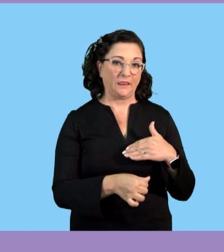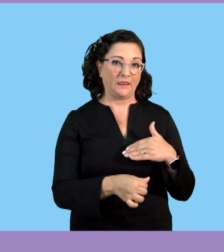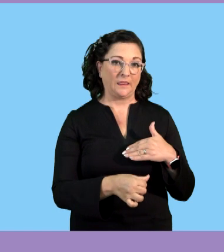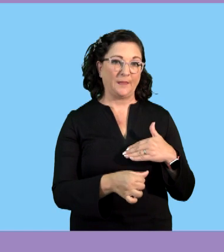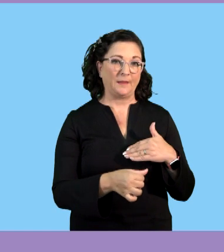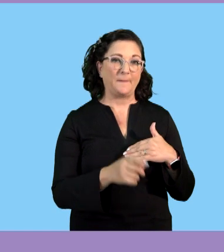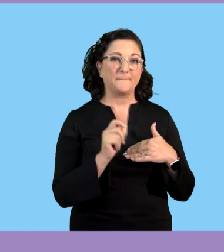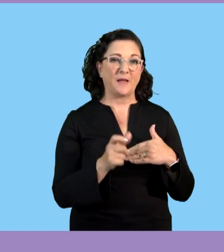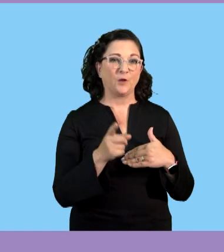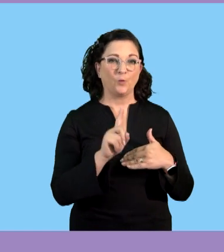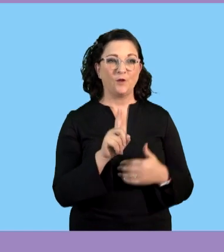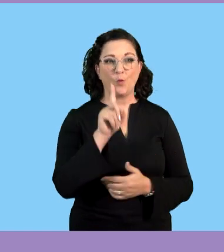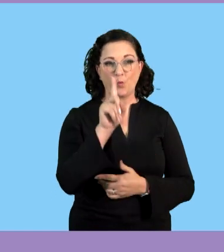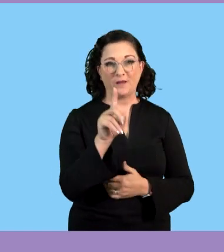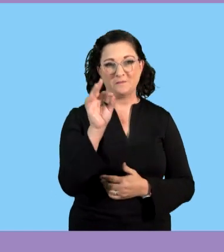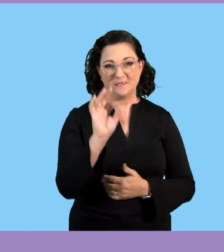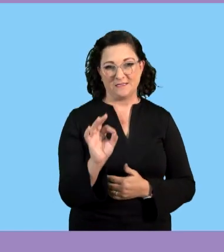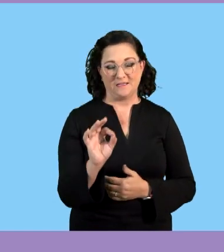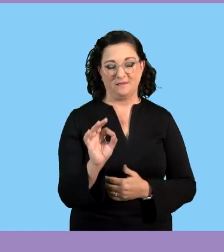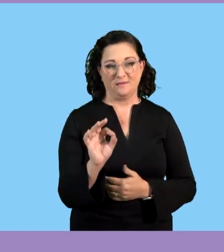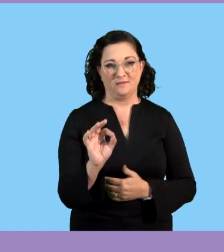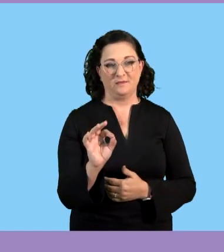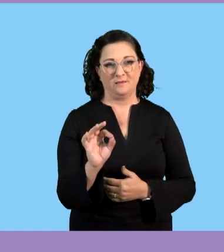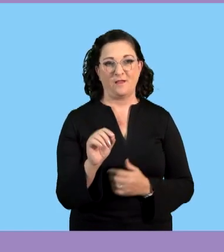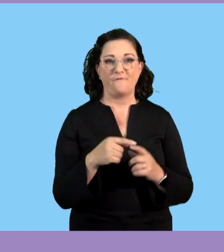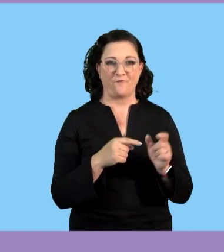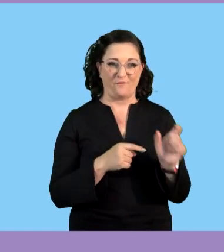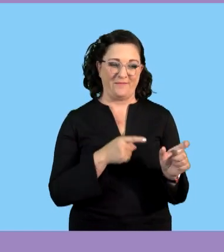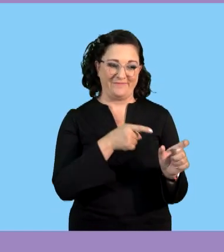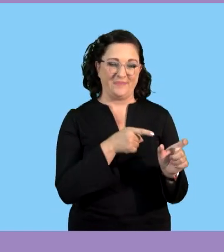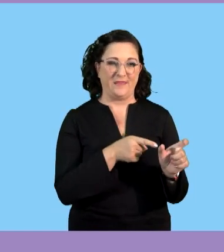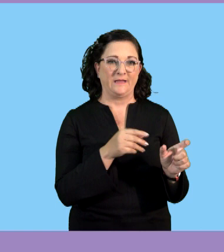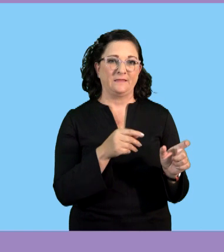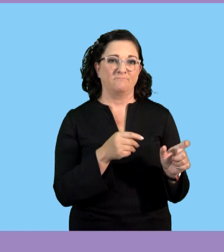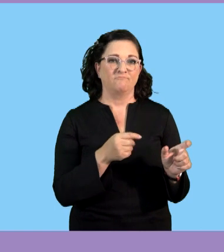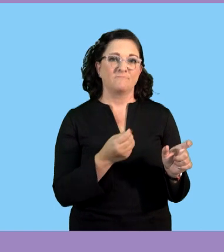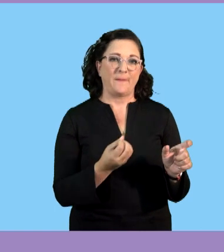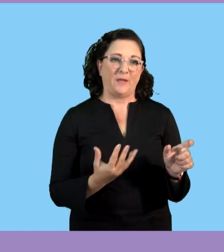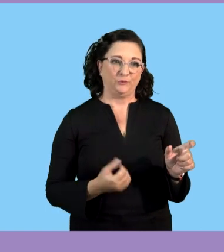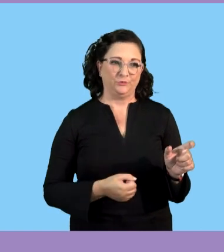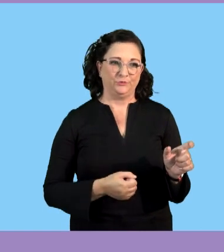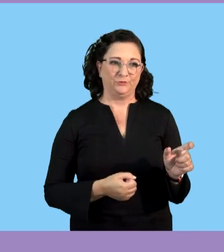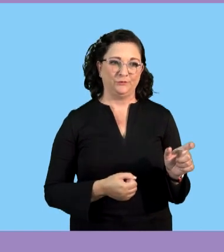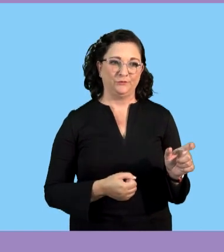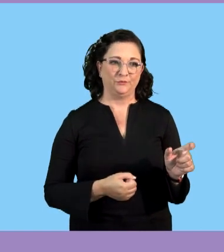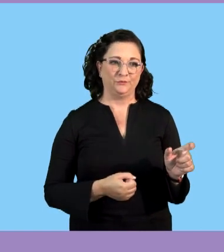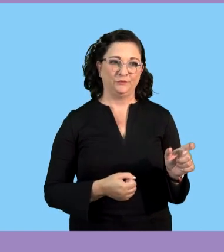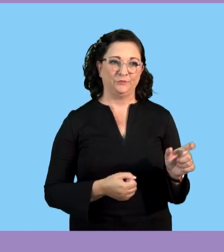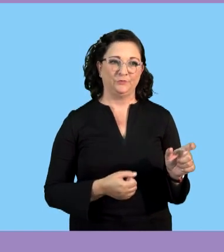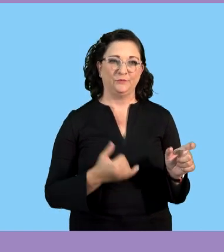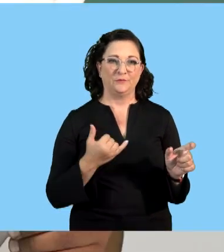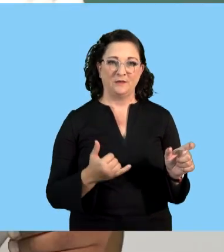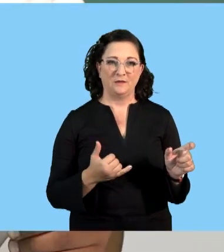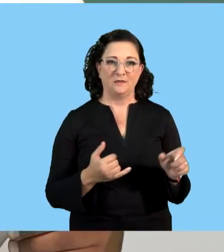actually 1% of this amount that's left. So we are definitely supposed